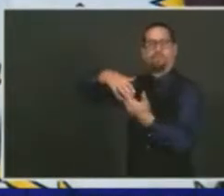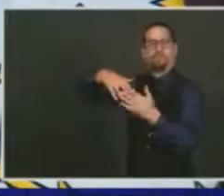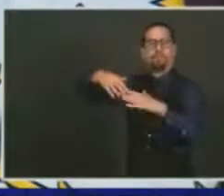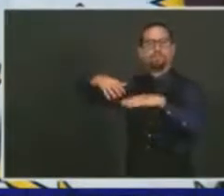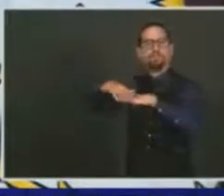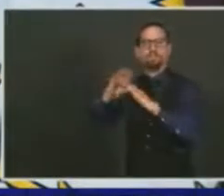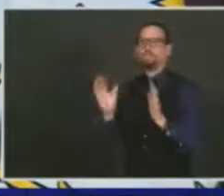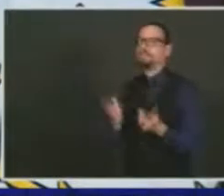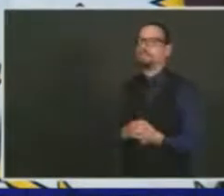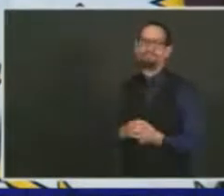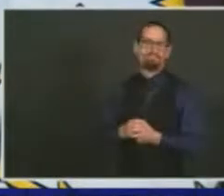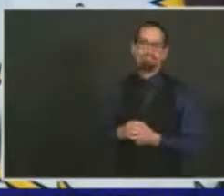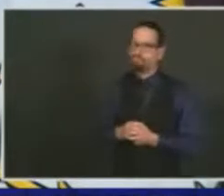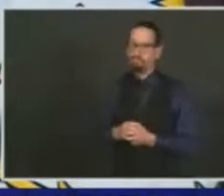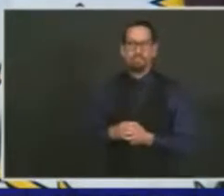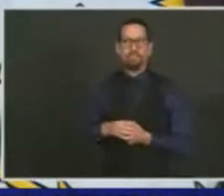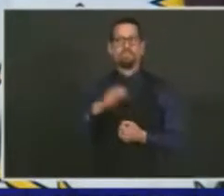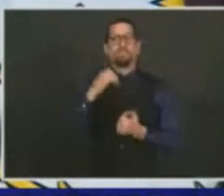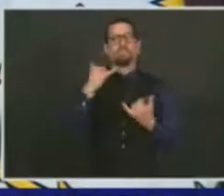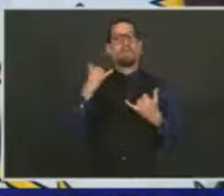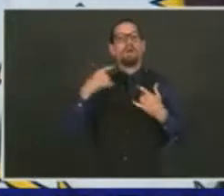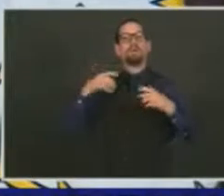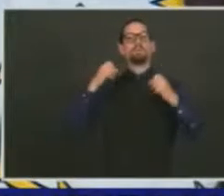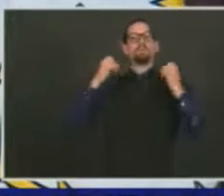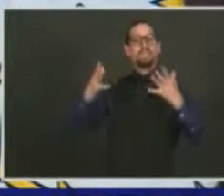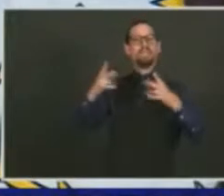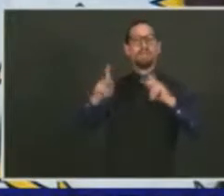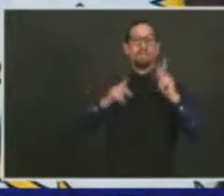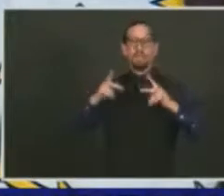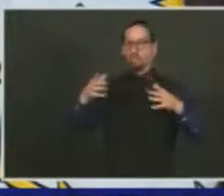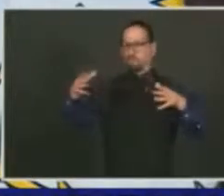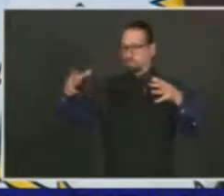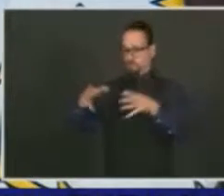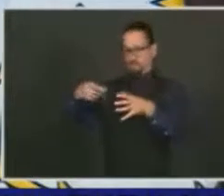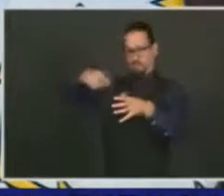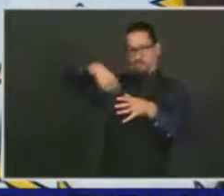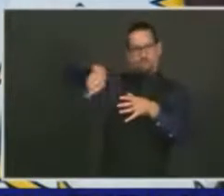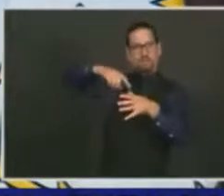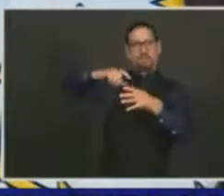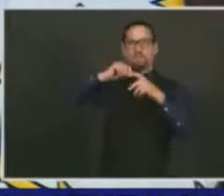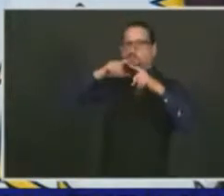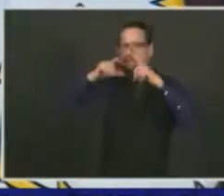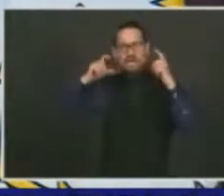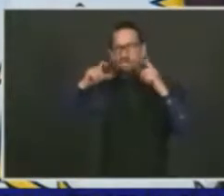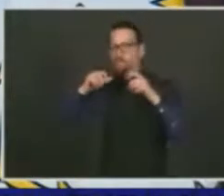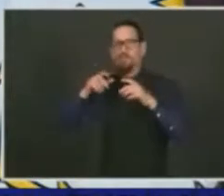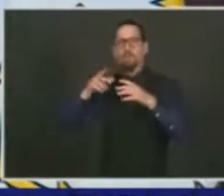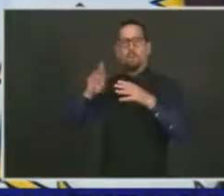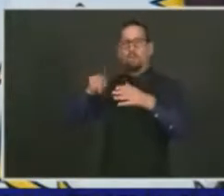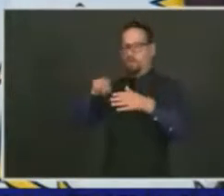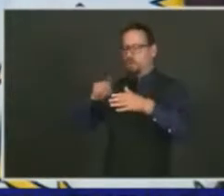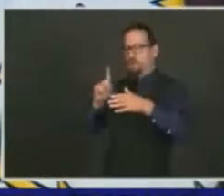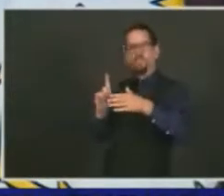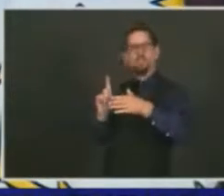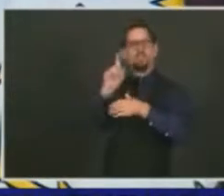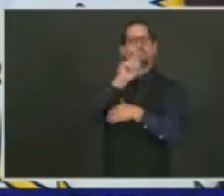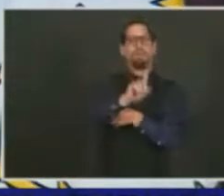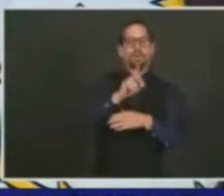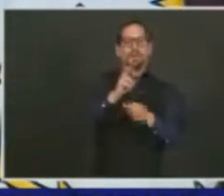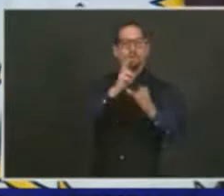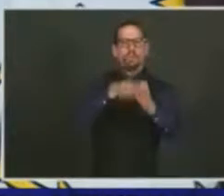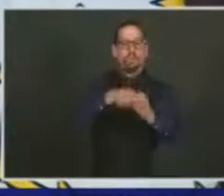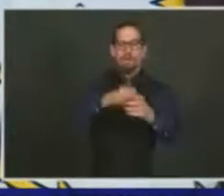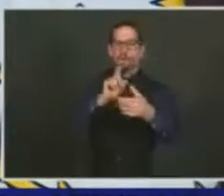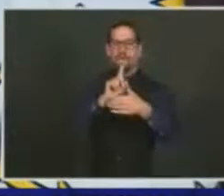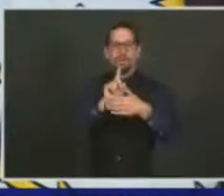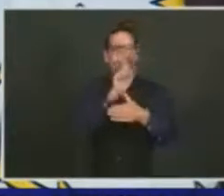too many people. For a long time, I say, keep your social network small, and we were doing that.